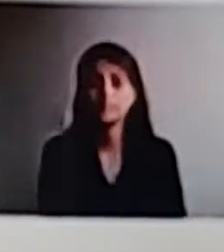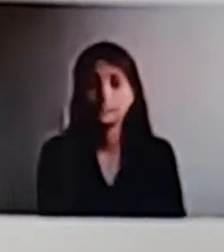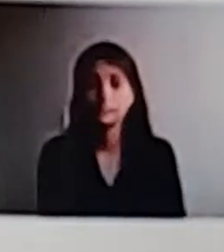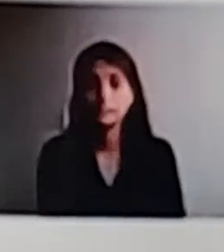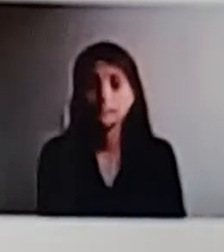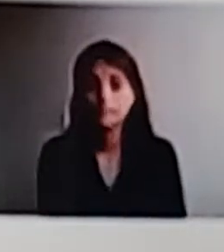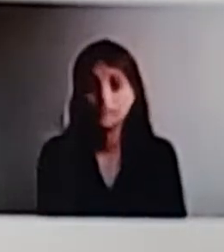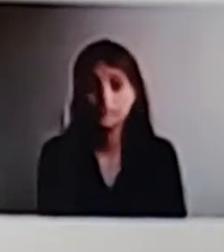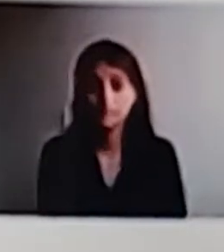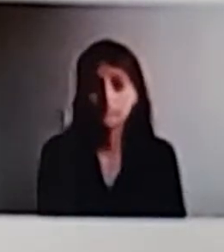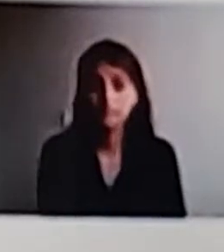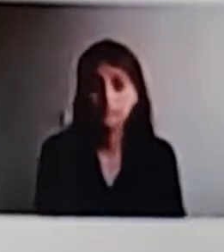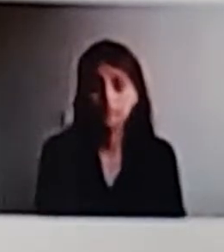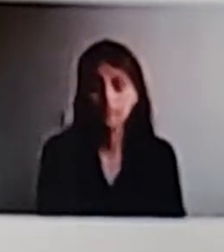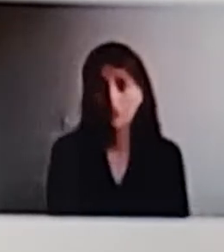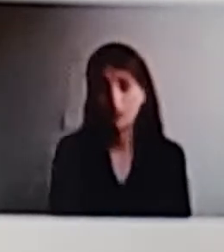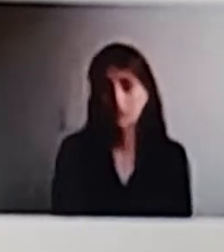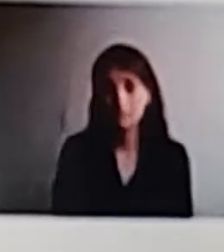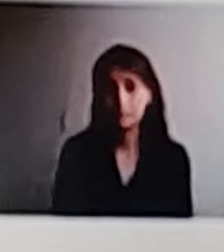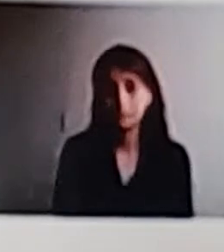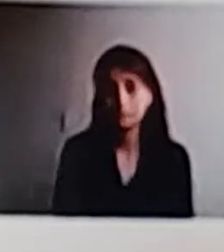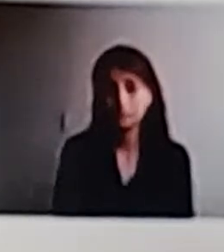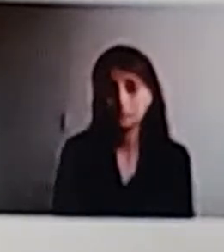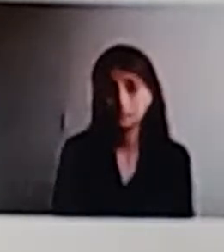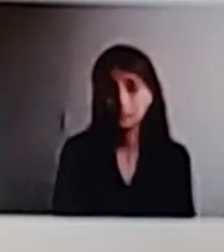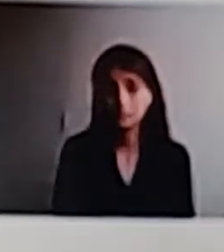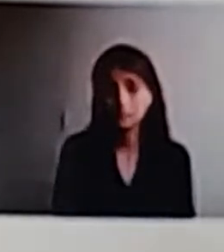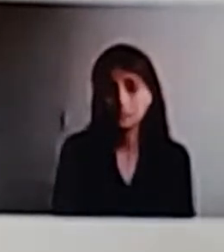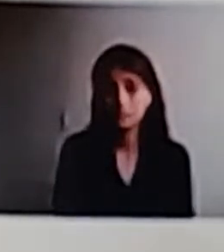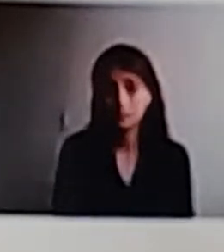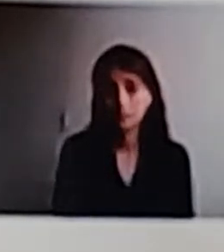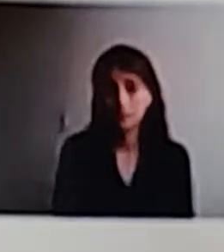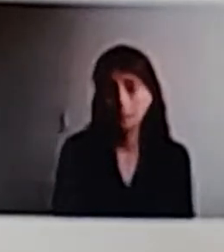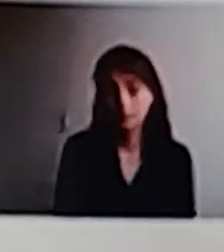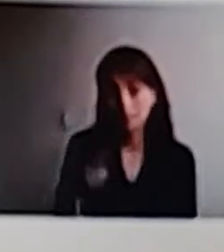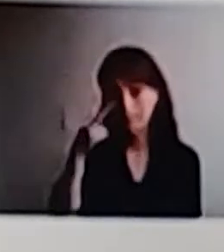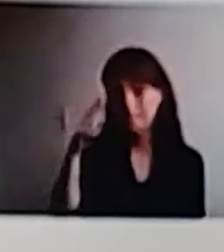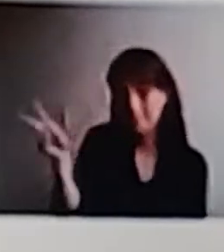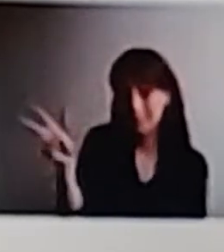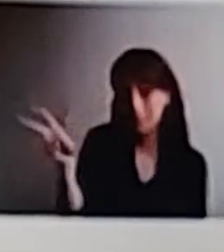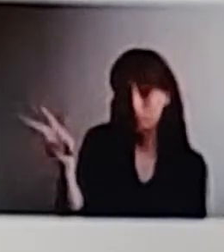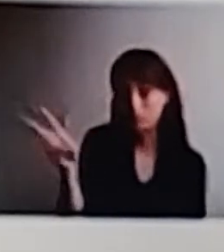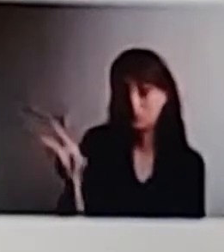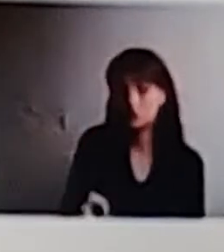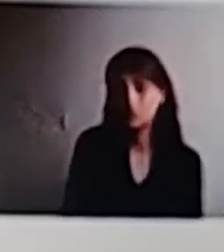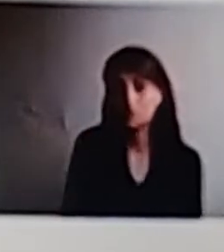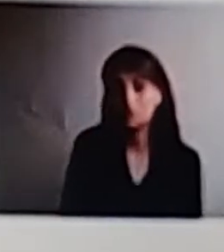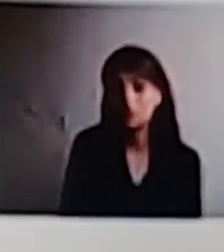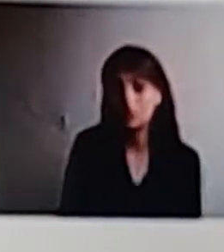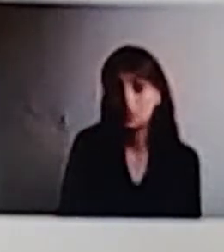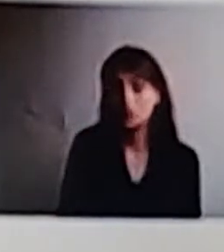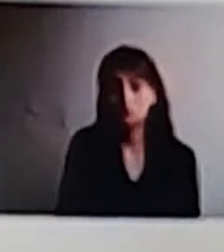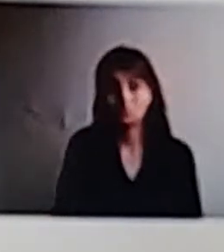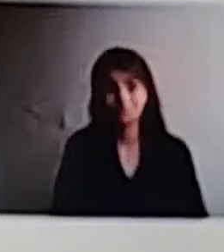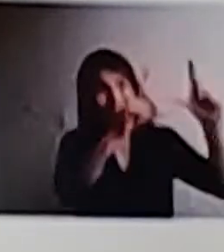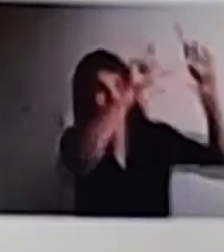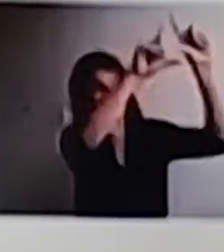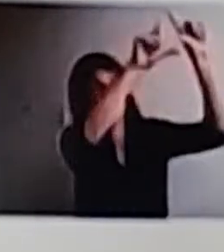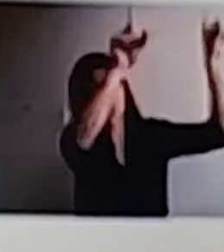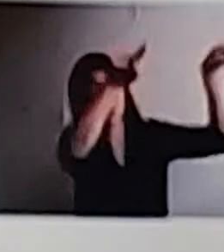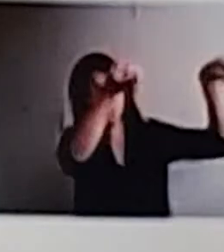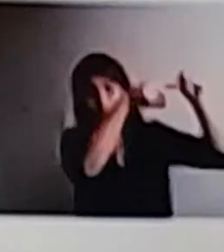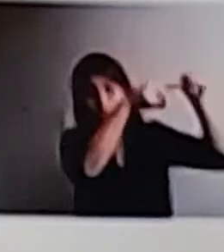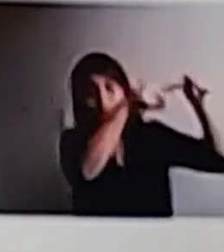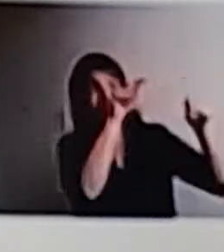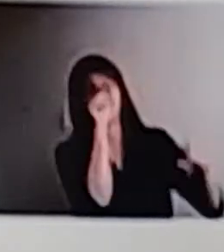there is a signboard outside the door that's saying, there's a sign saying this is a bathroom for disabled